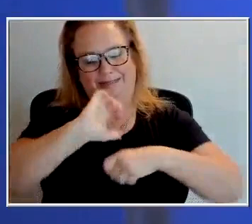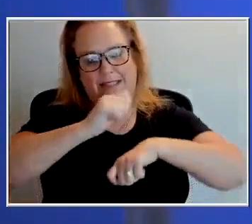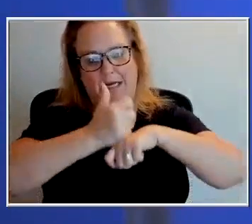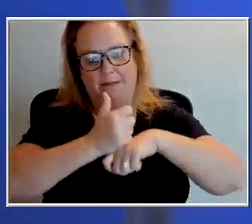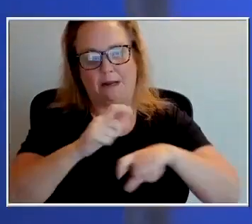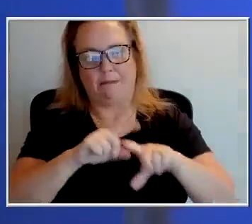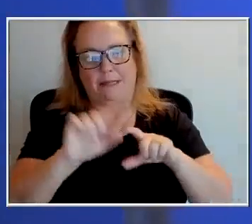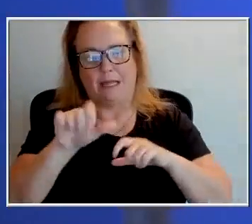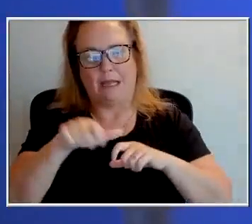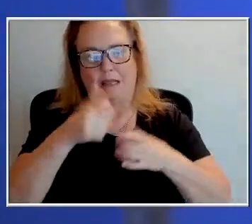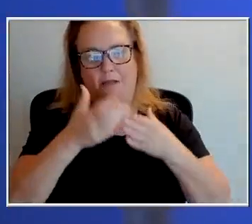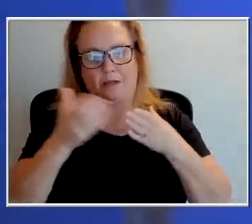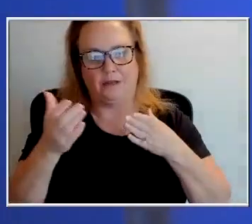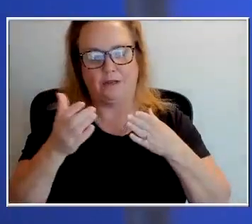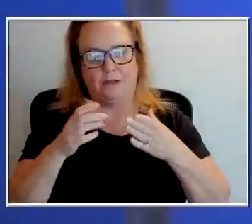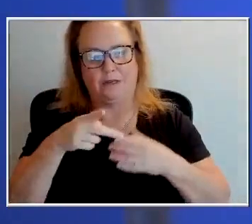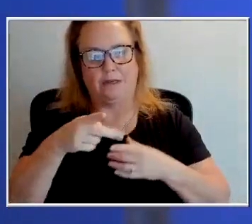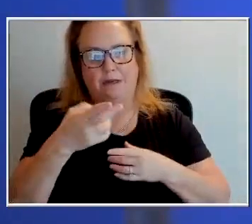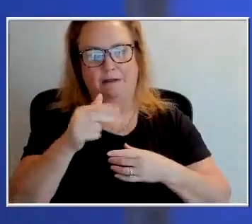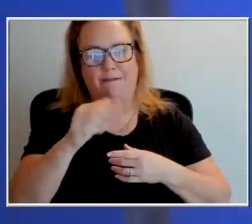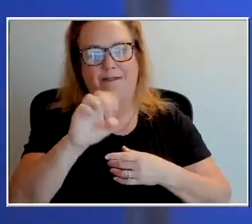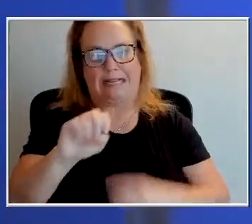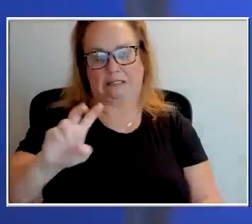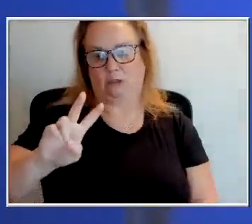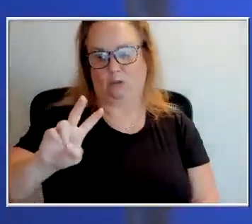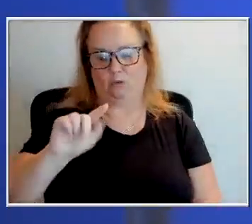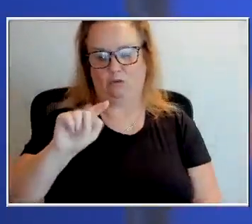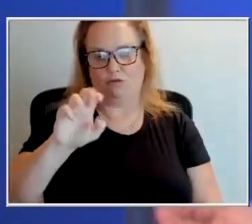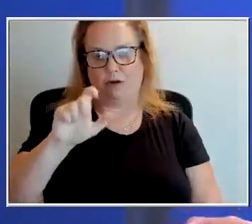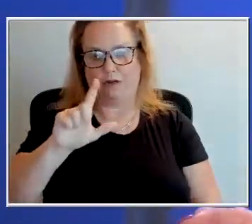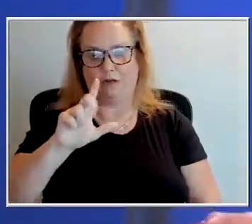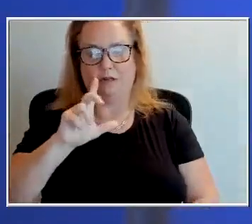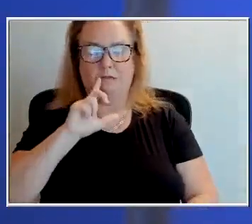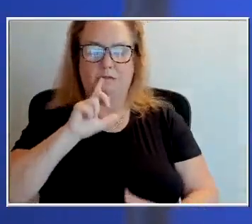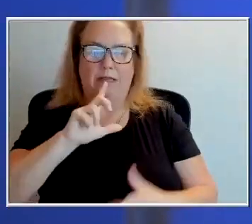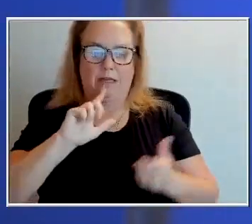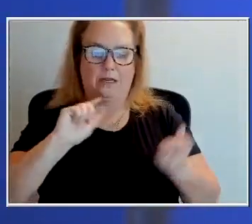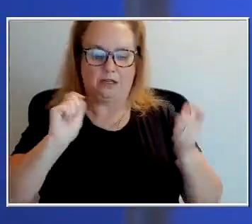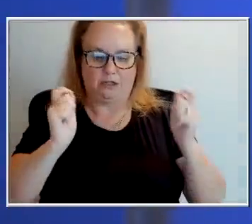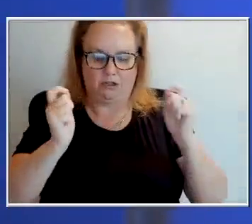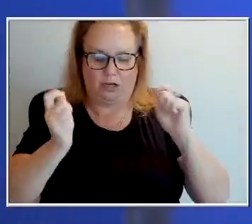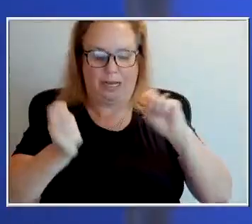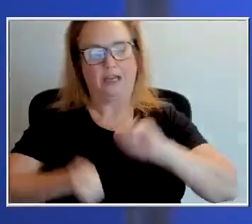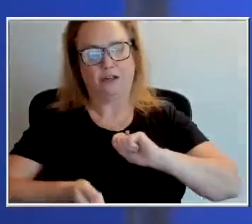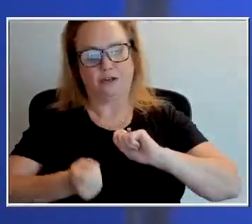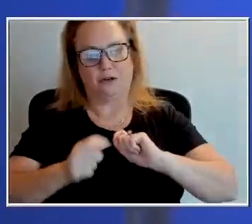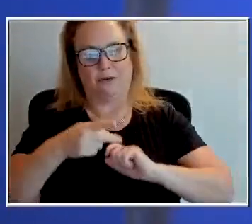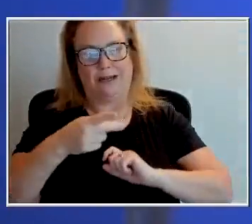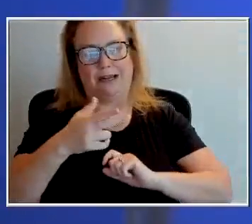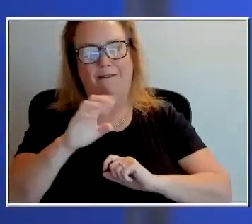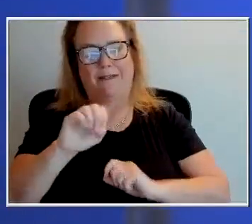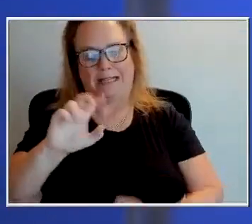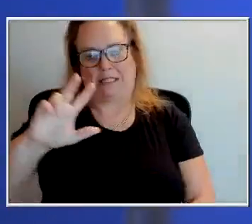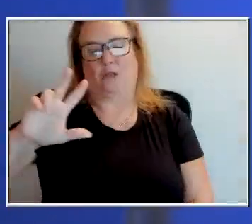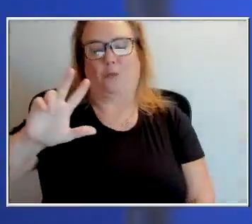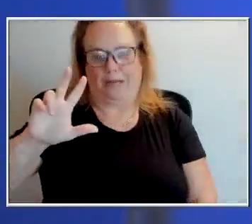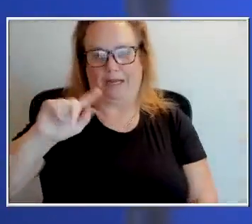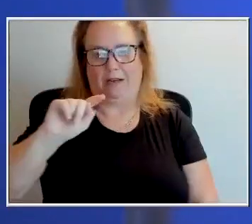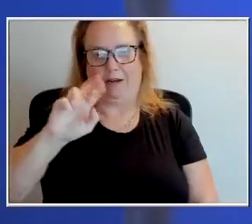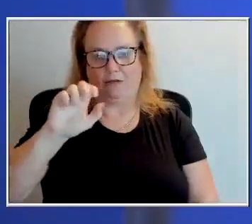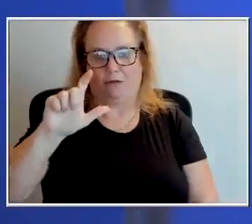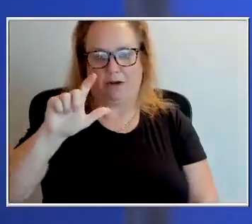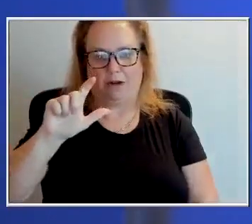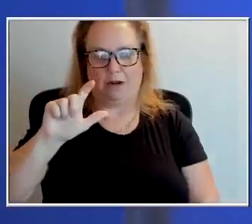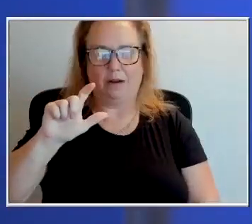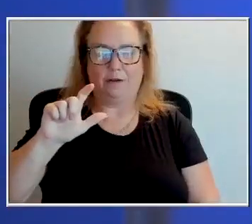that it's a phase 2 trial. And really, to be able to change practice, we need a phase 3 trial. And so I